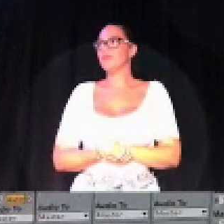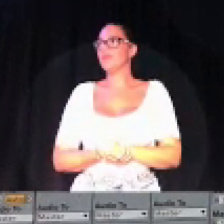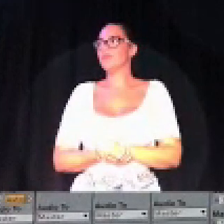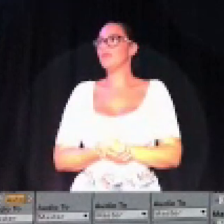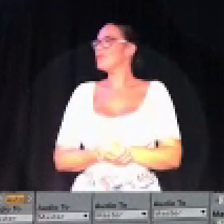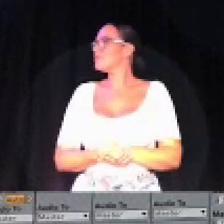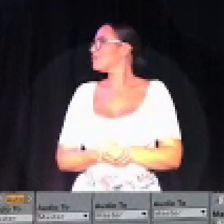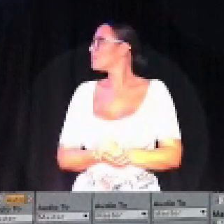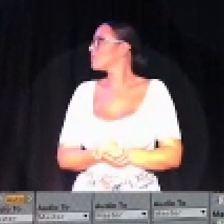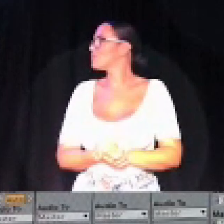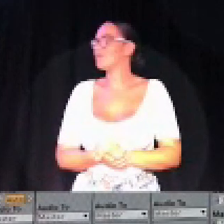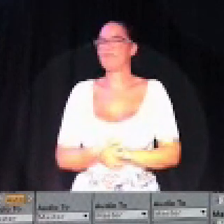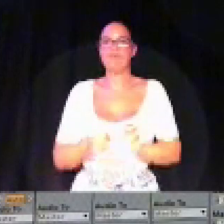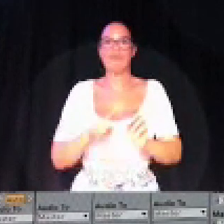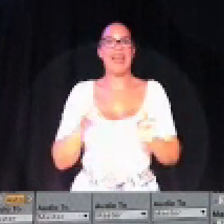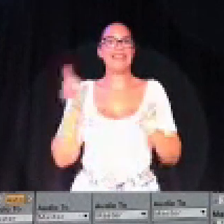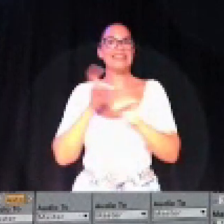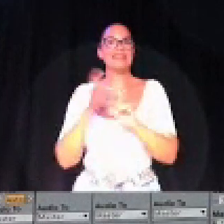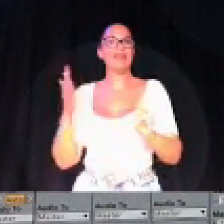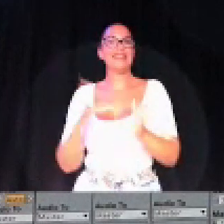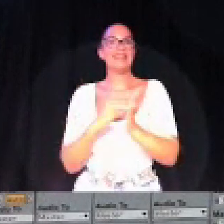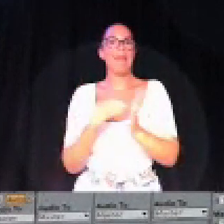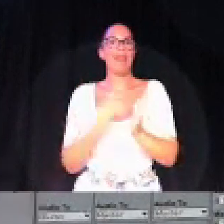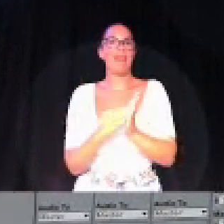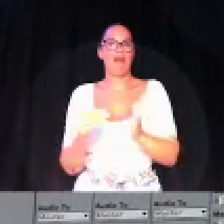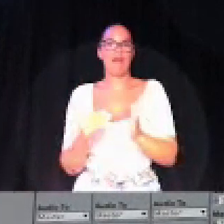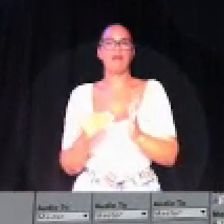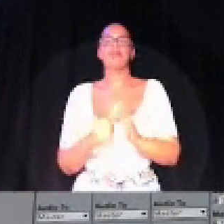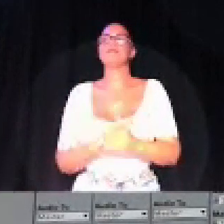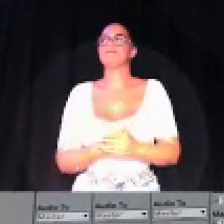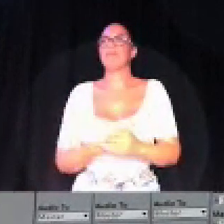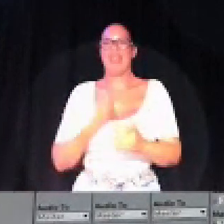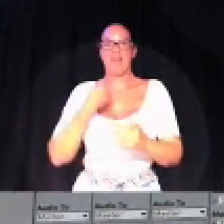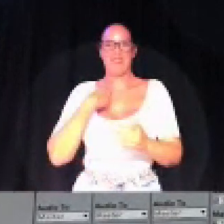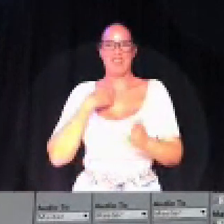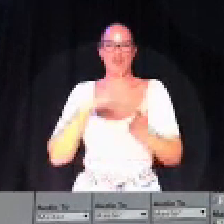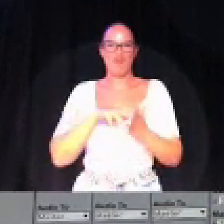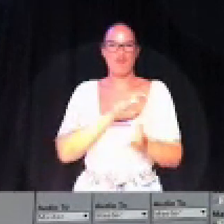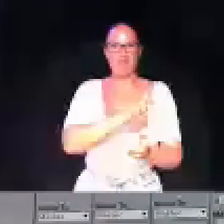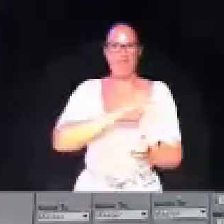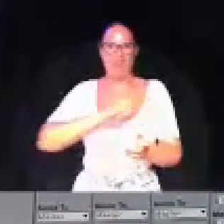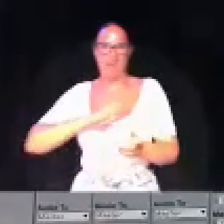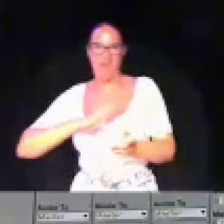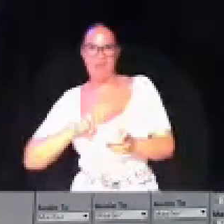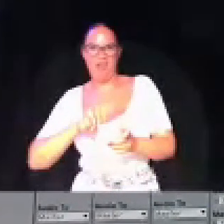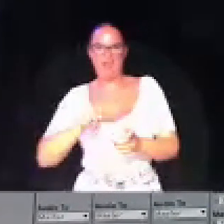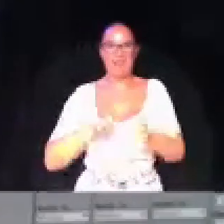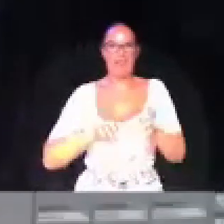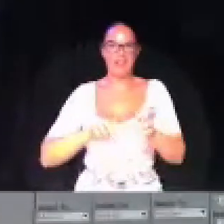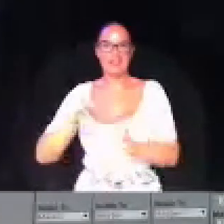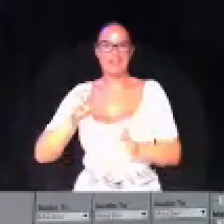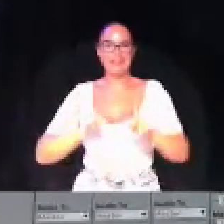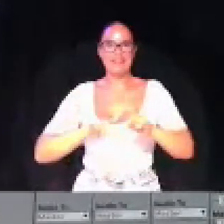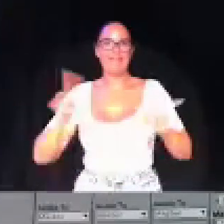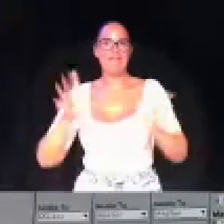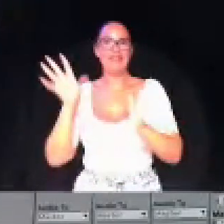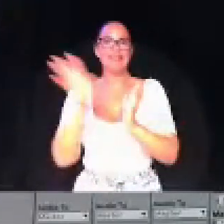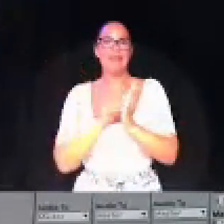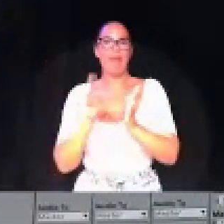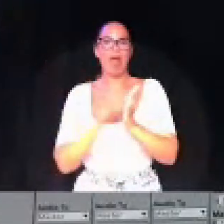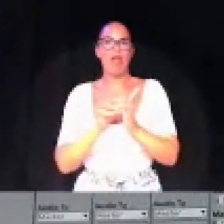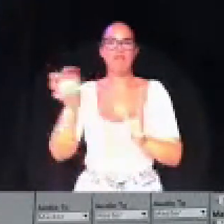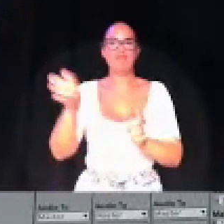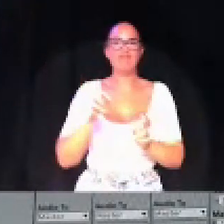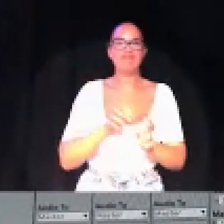all the various speed samplers. That I was just kind of dragging lots of different samples in that are all kind of real world samples. So it's